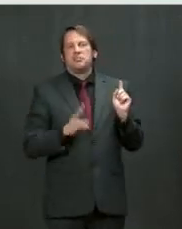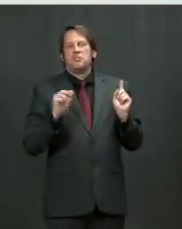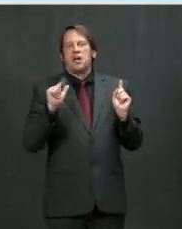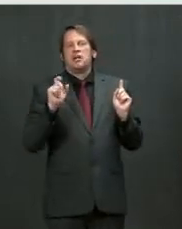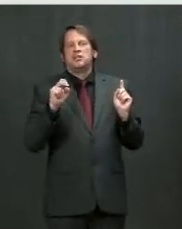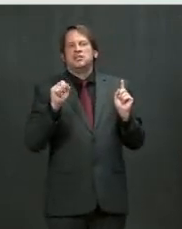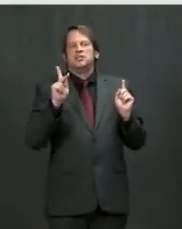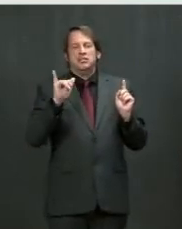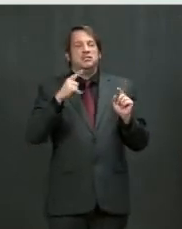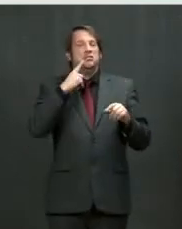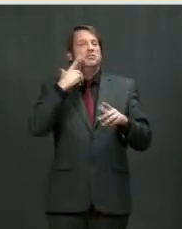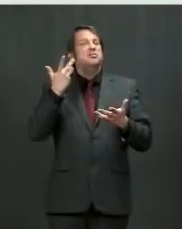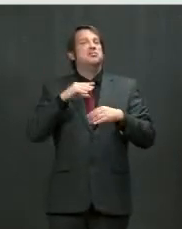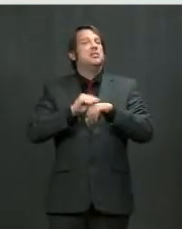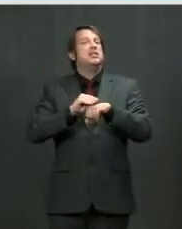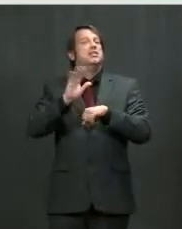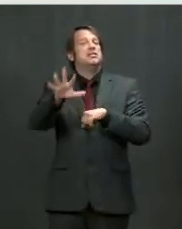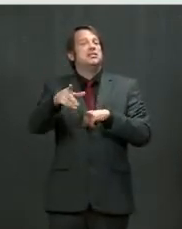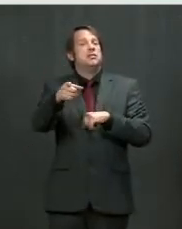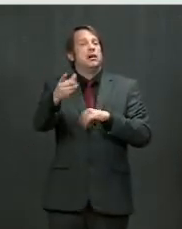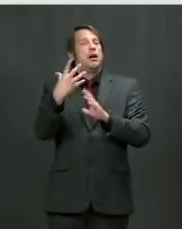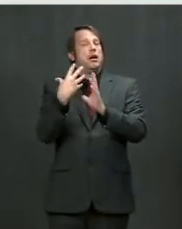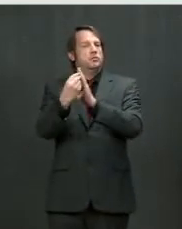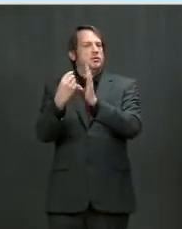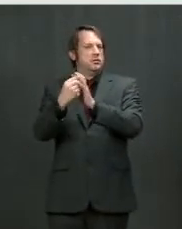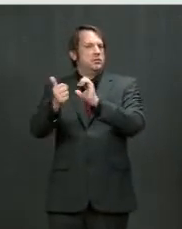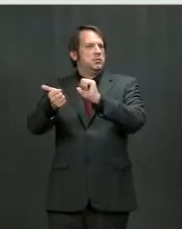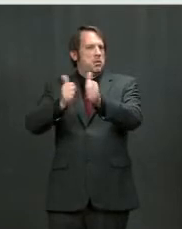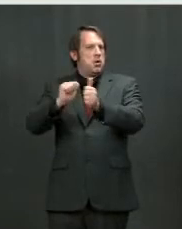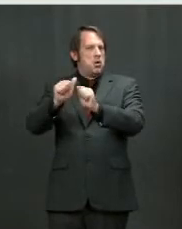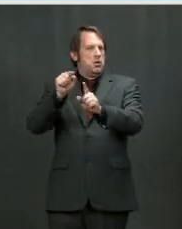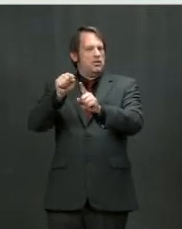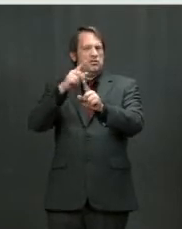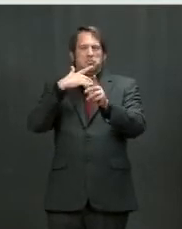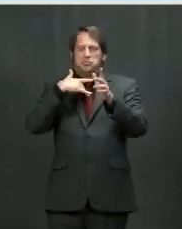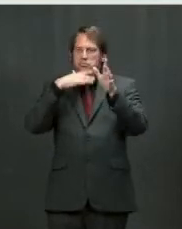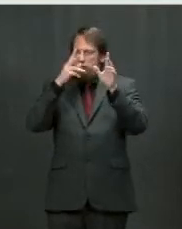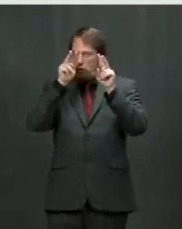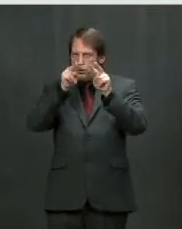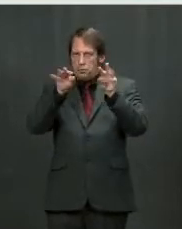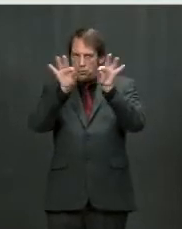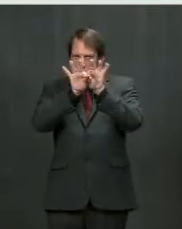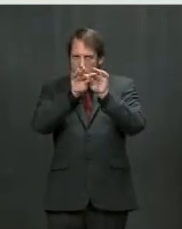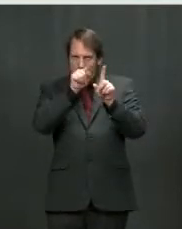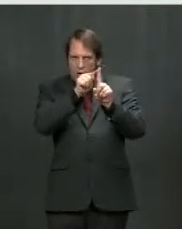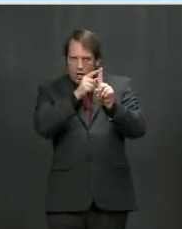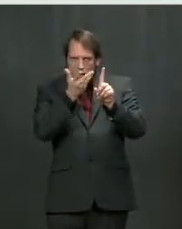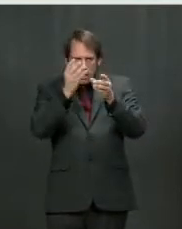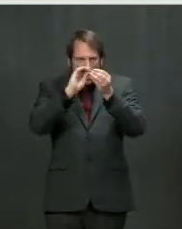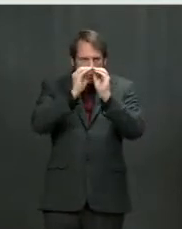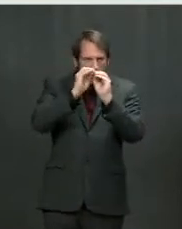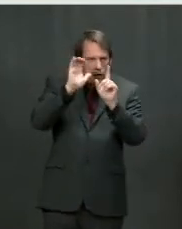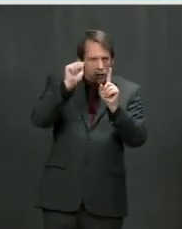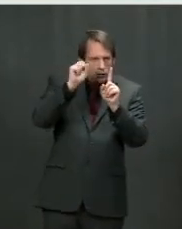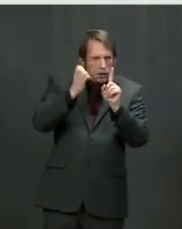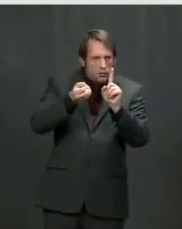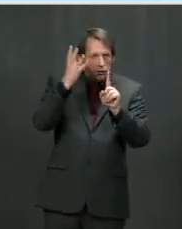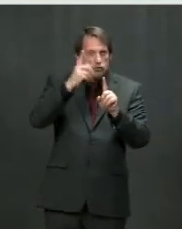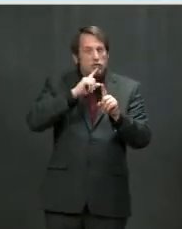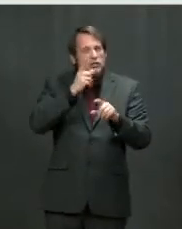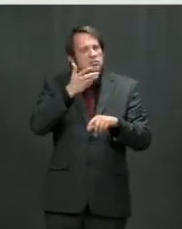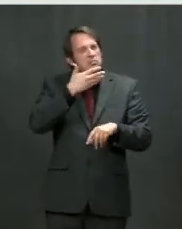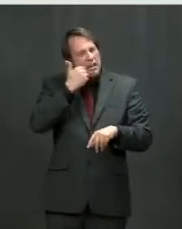having substantial or high transmission, and that these activities should be happening outdoors and more than 6 feet apart.